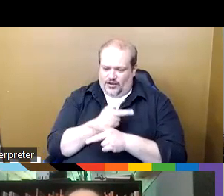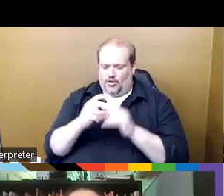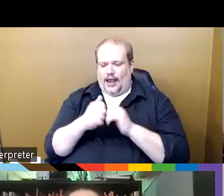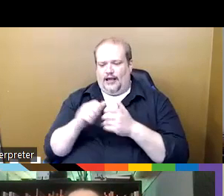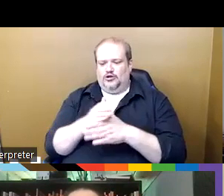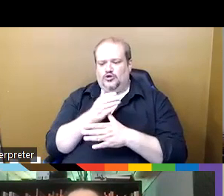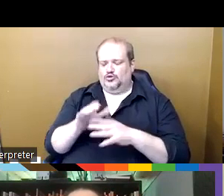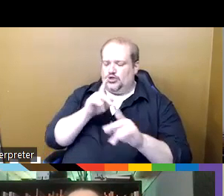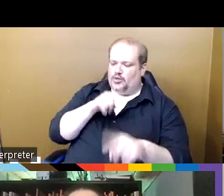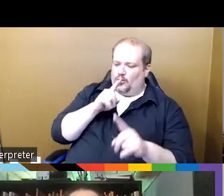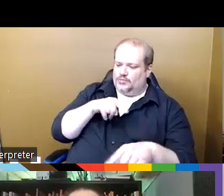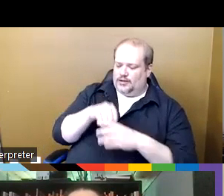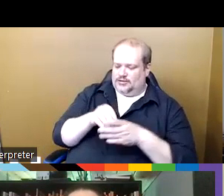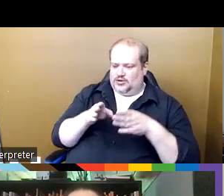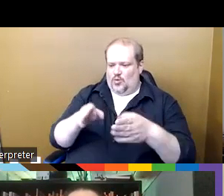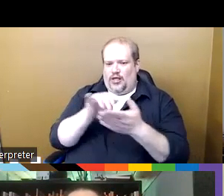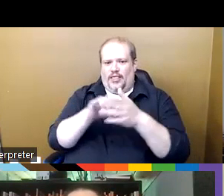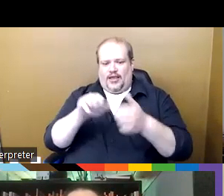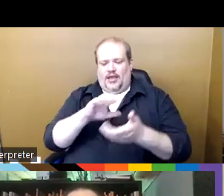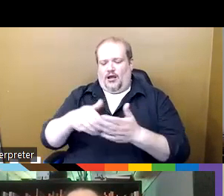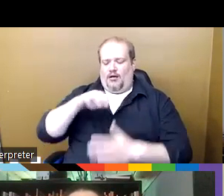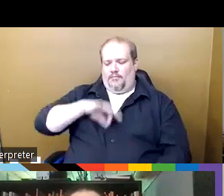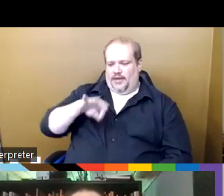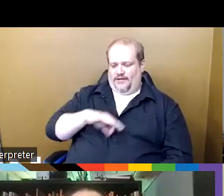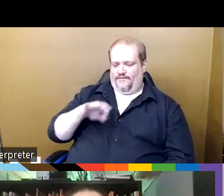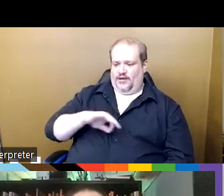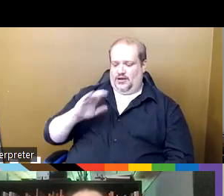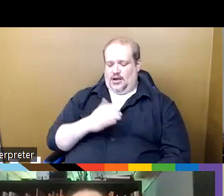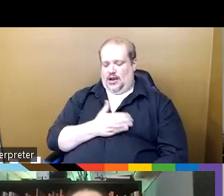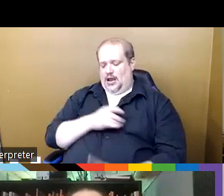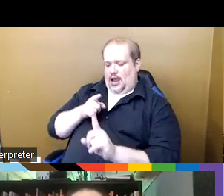the responses in a way that you can all benefit. Our mission is